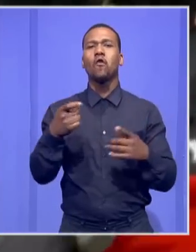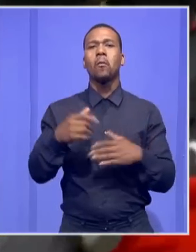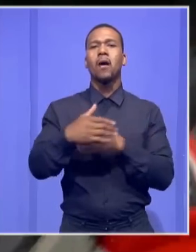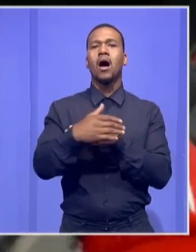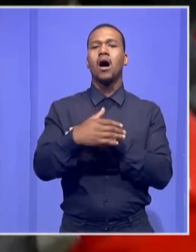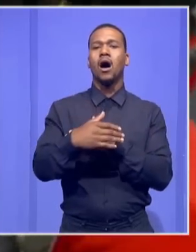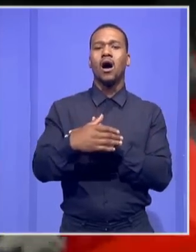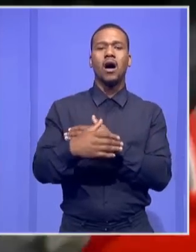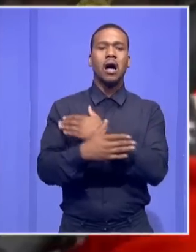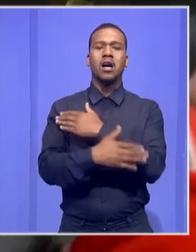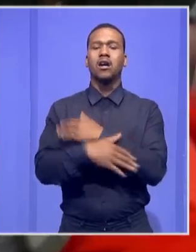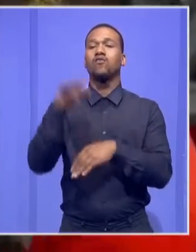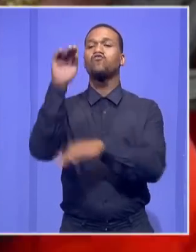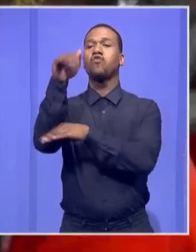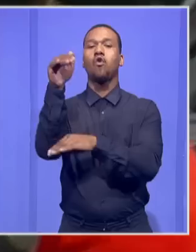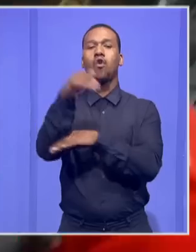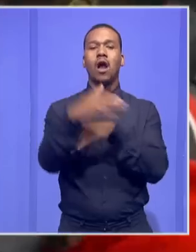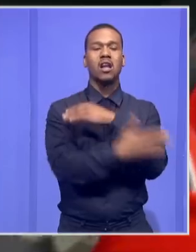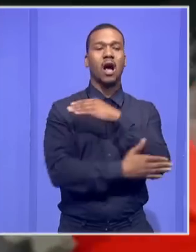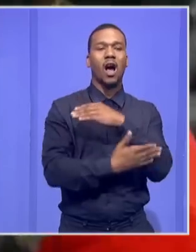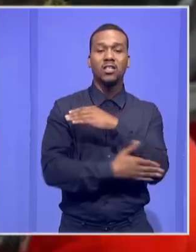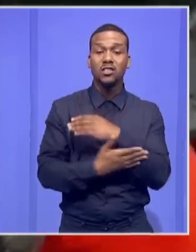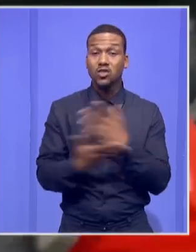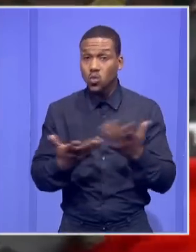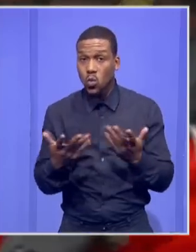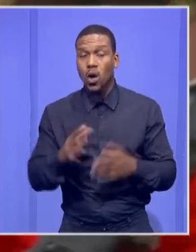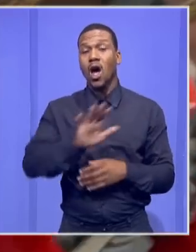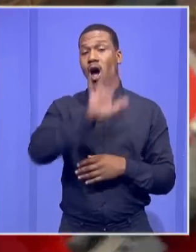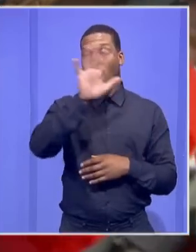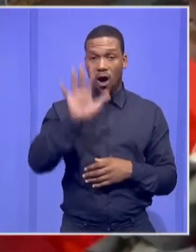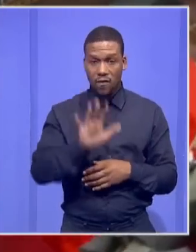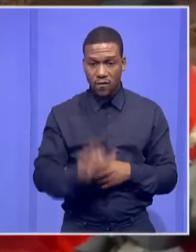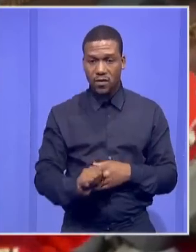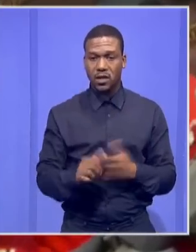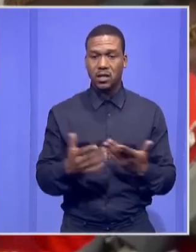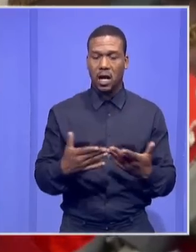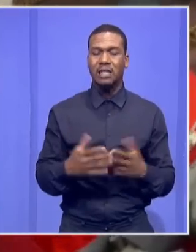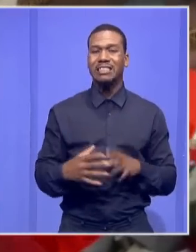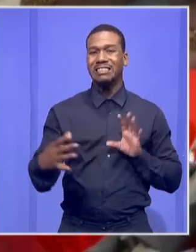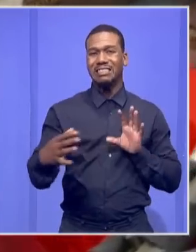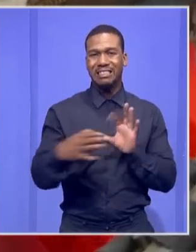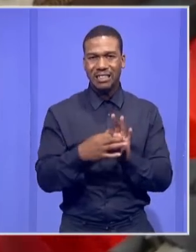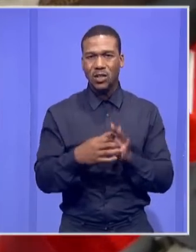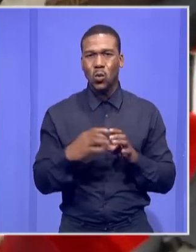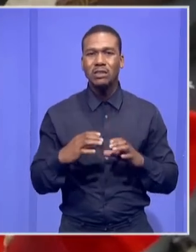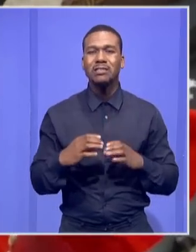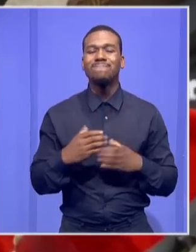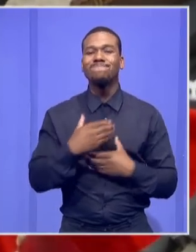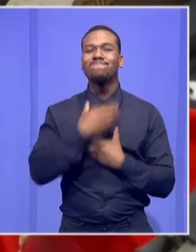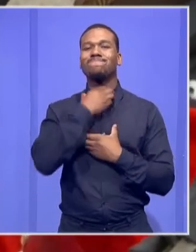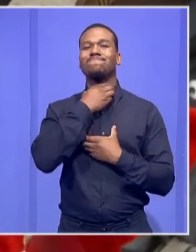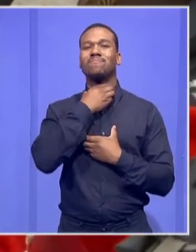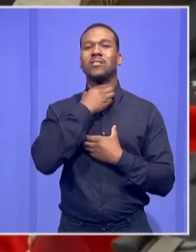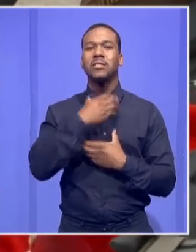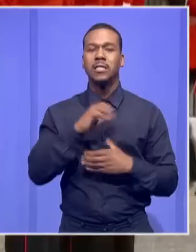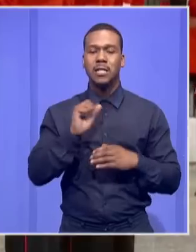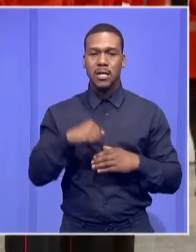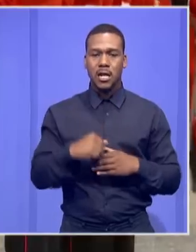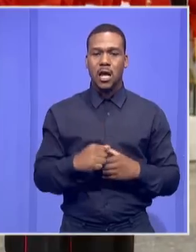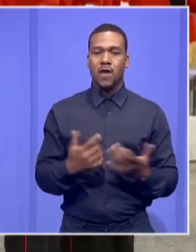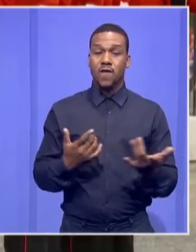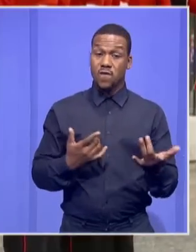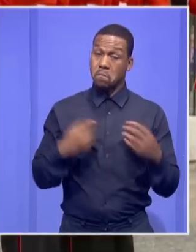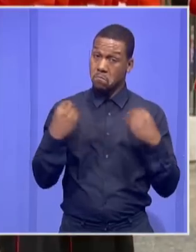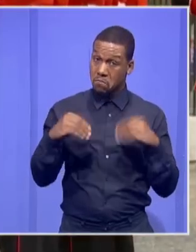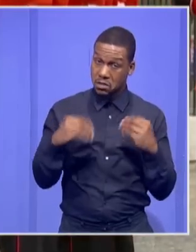in Africa. And like we have said previously, there are links with the slave trade and money gained through the slave trade. So there